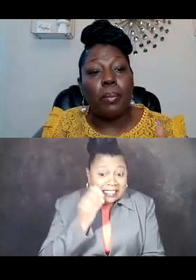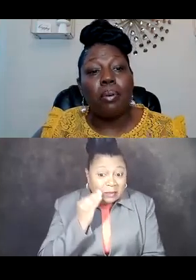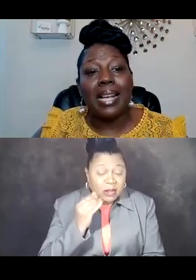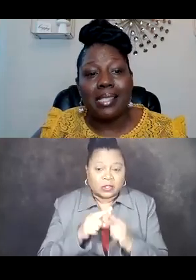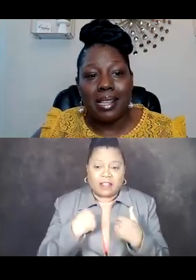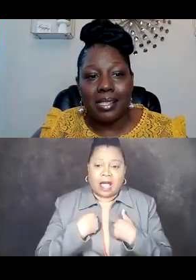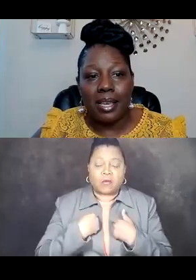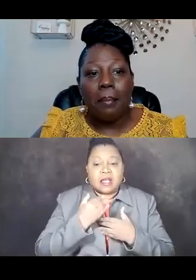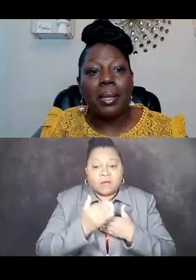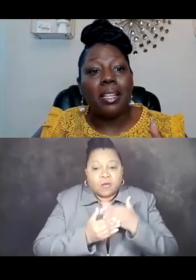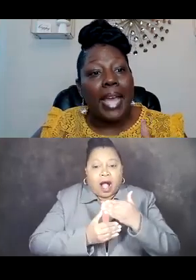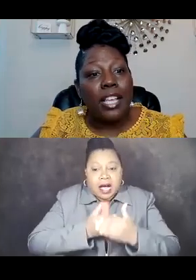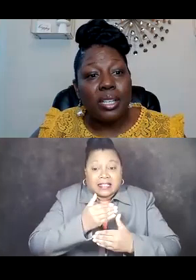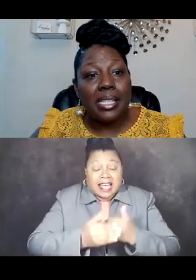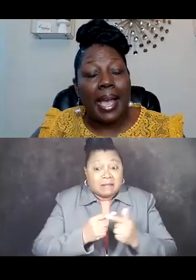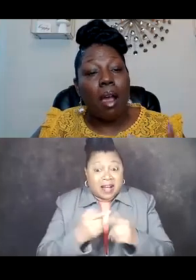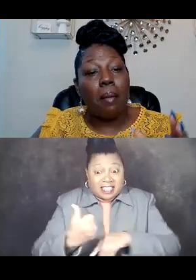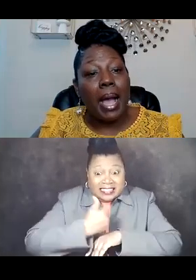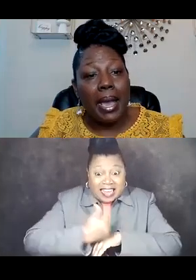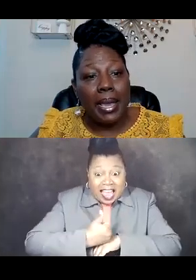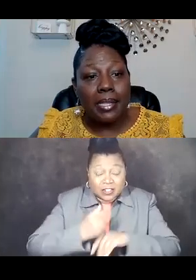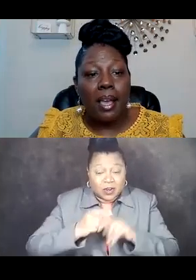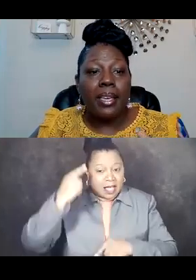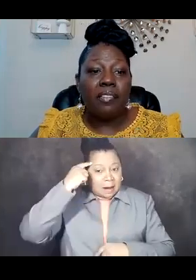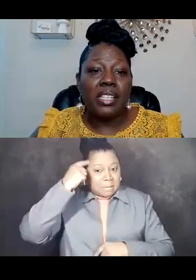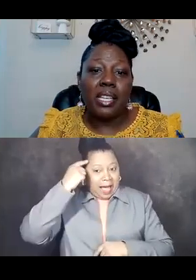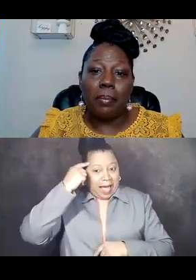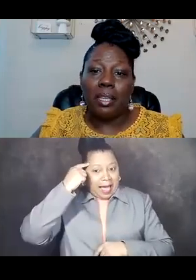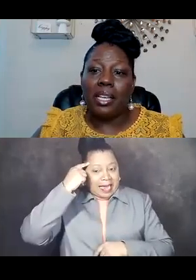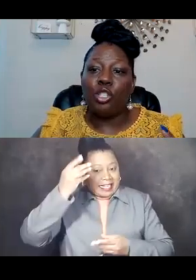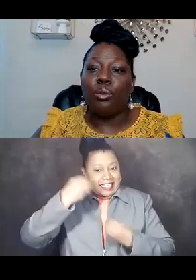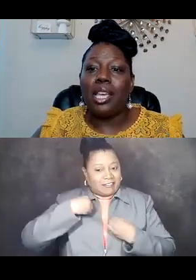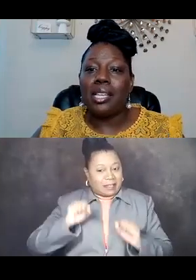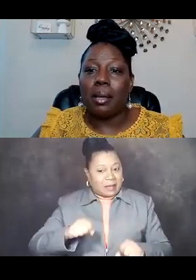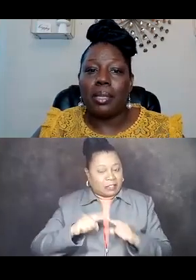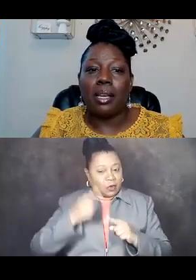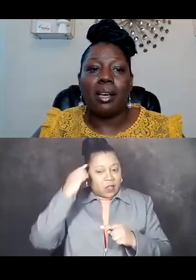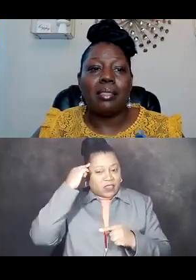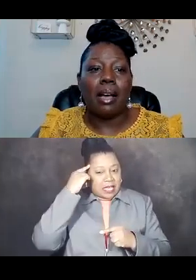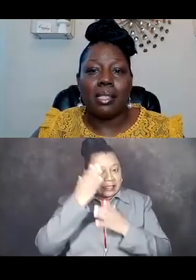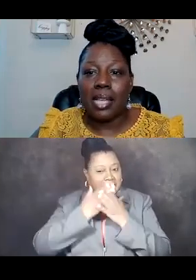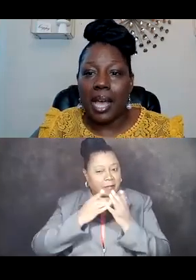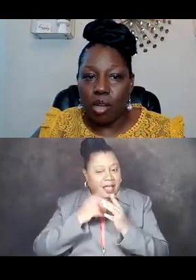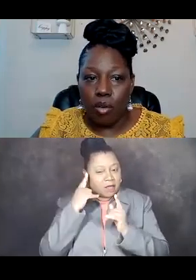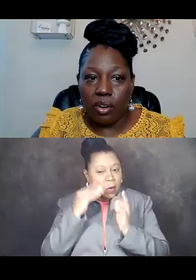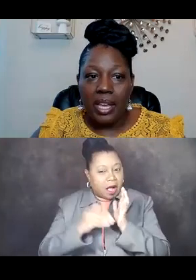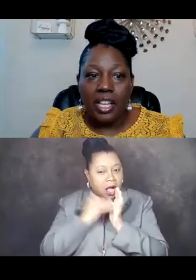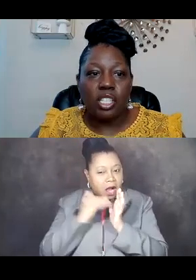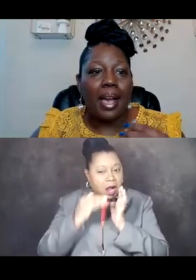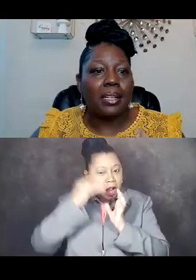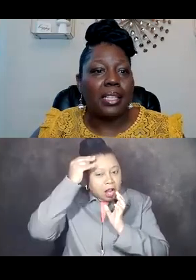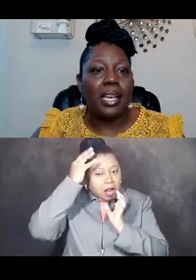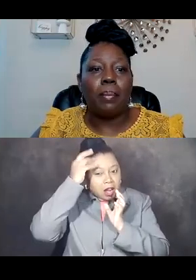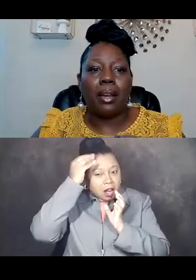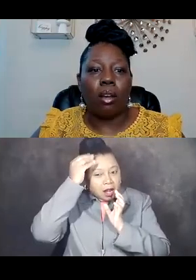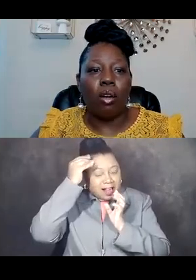that we process it. But the danger is that our minds give us the ability to think something 1,000 times over, just